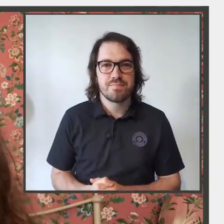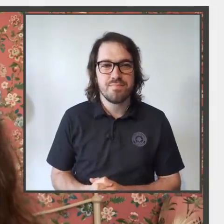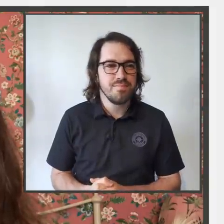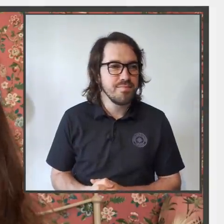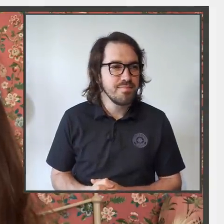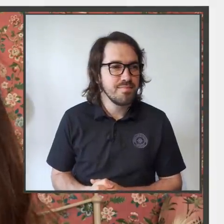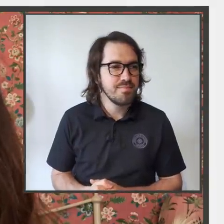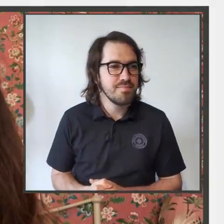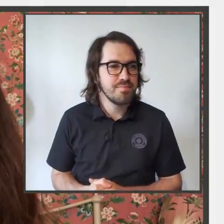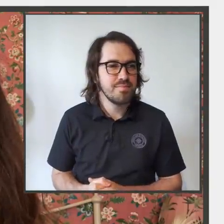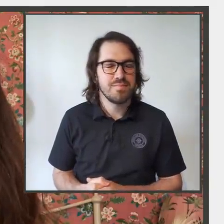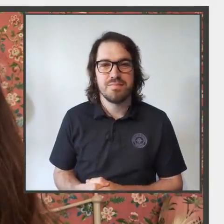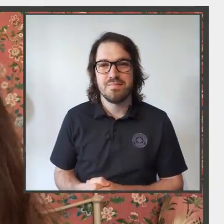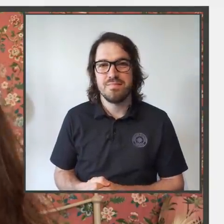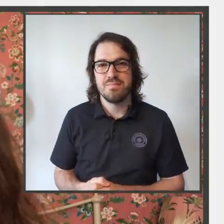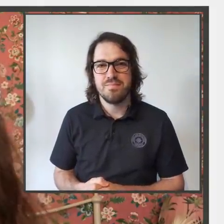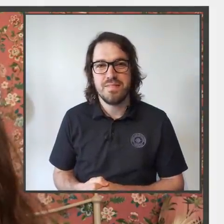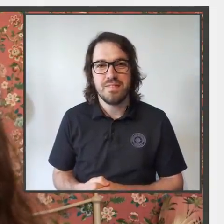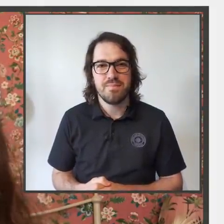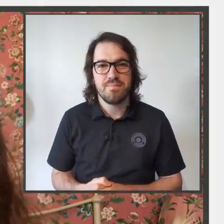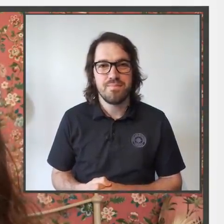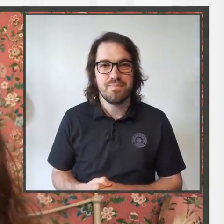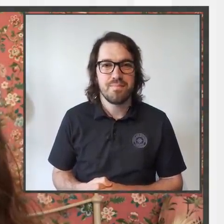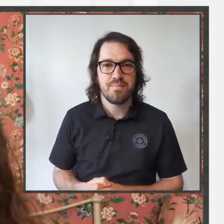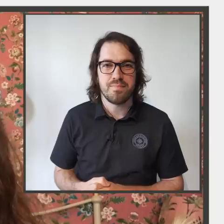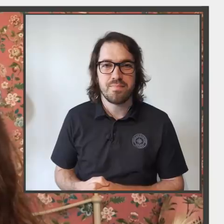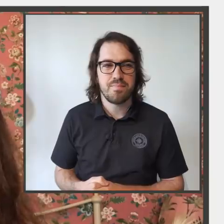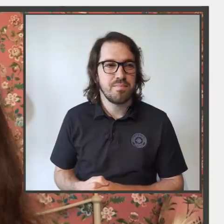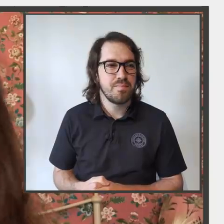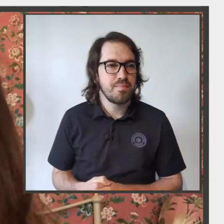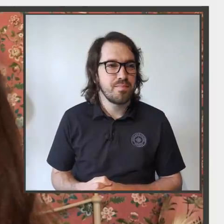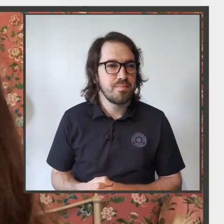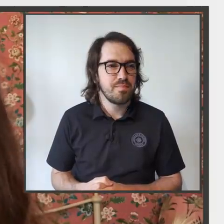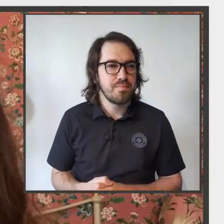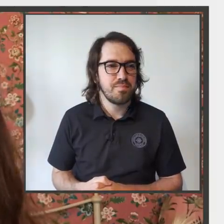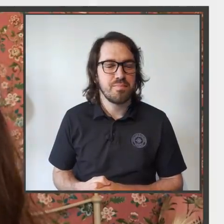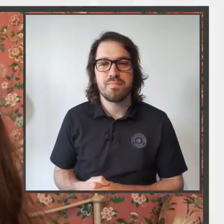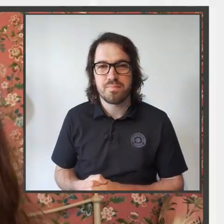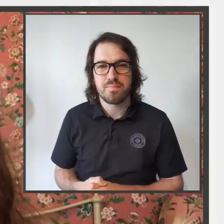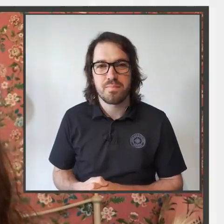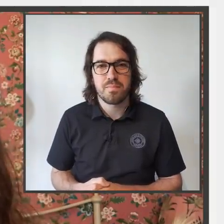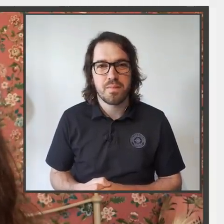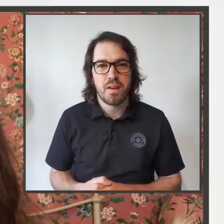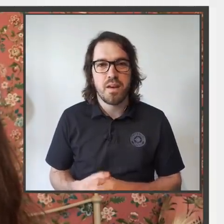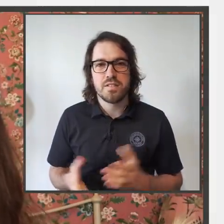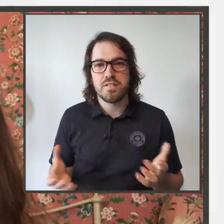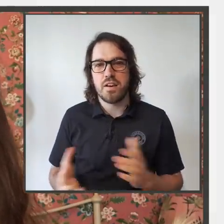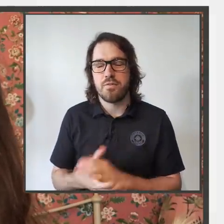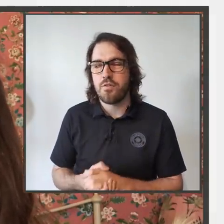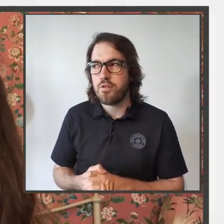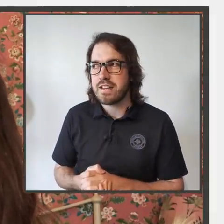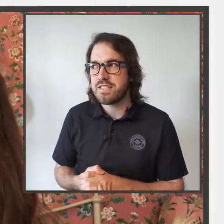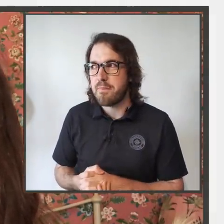something that's unlikely or really out of the ordinary, not or quite difficult.